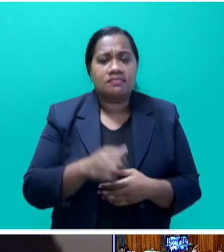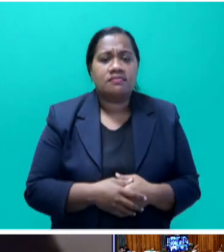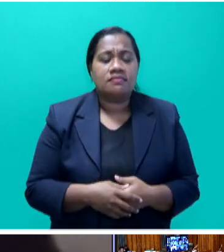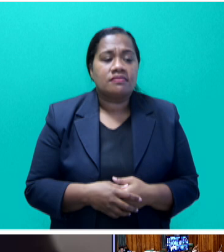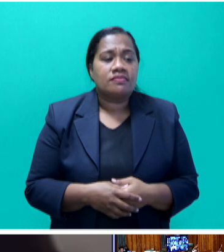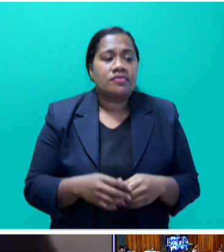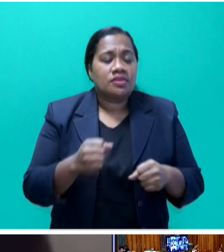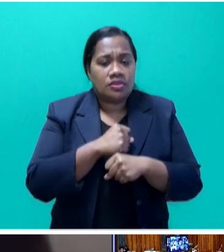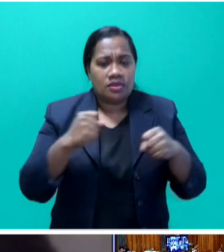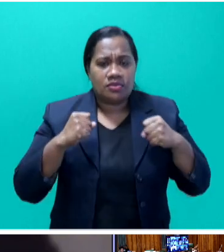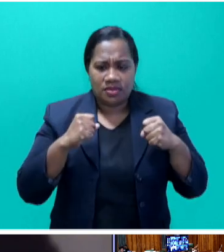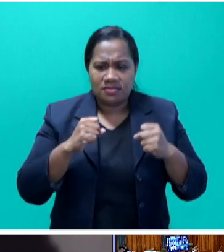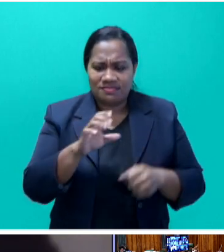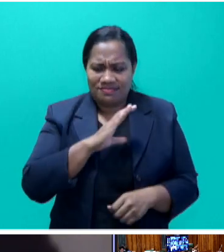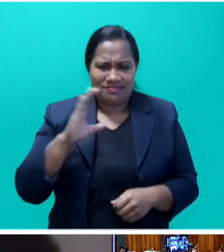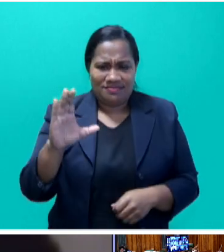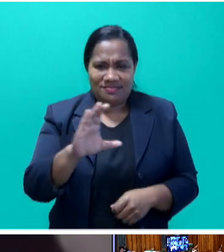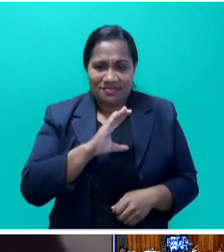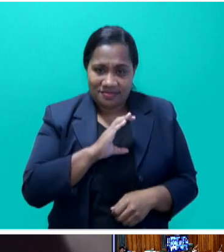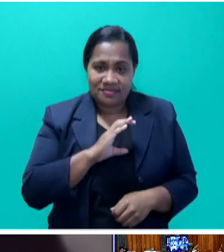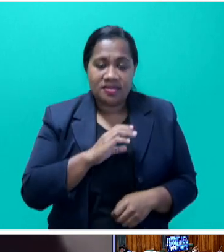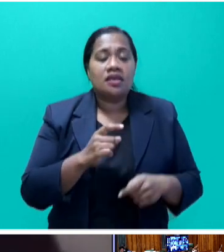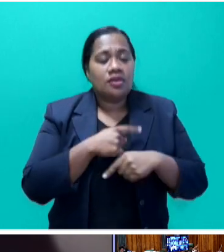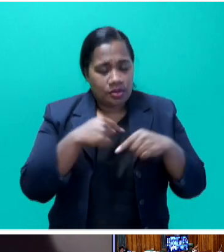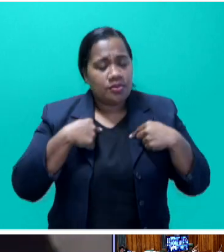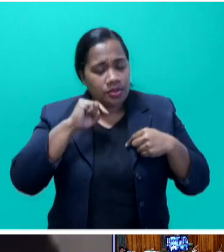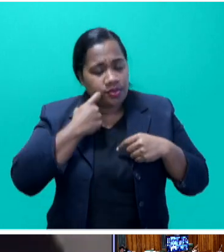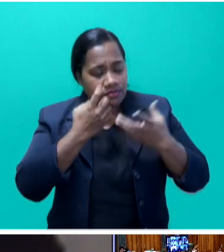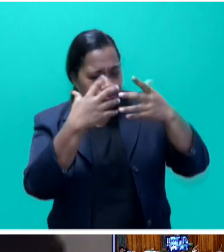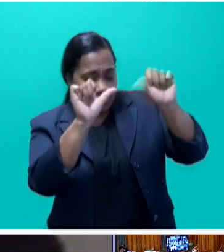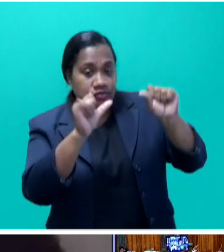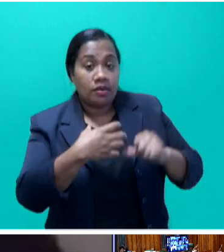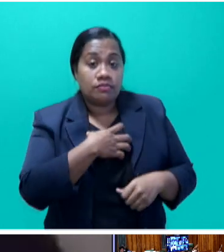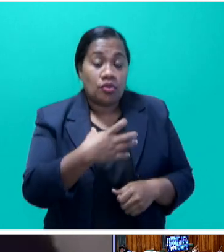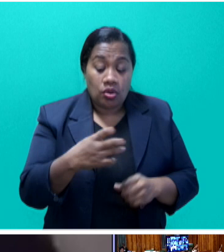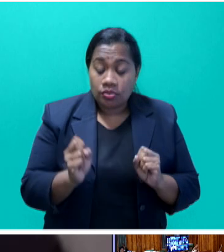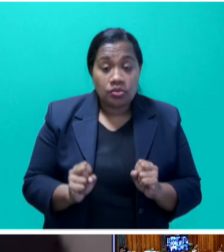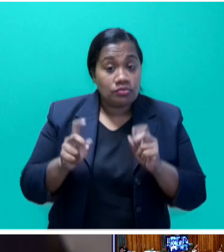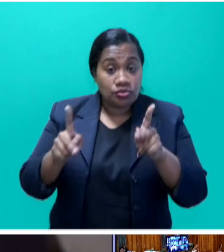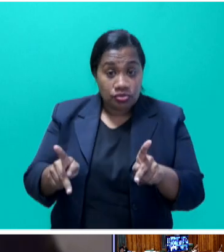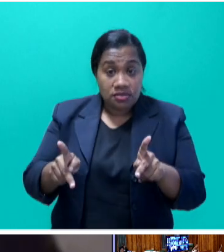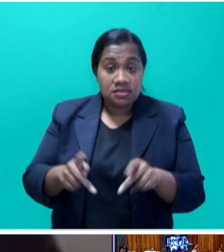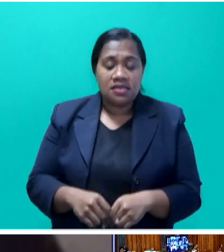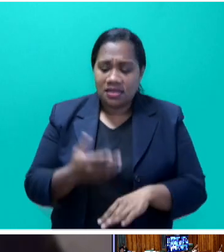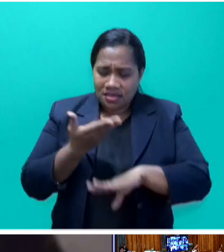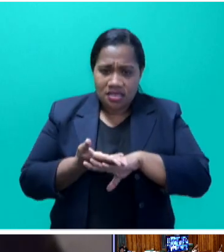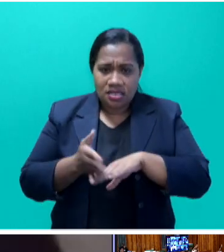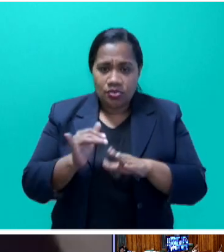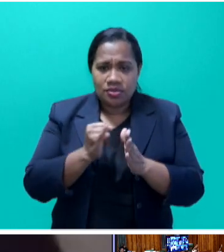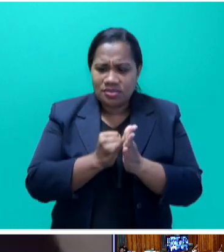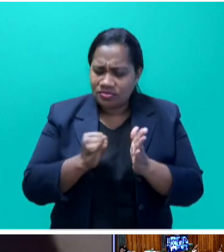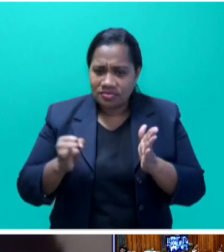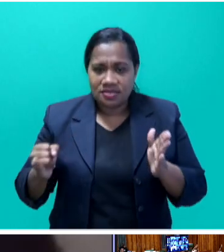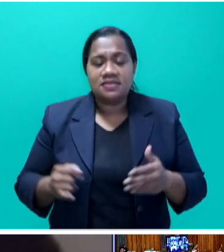to earn a livelihood. In fact, we will achieve much more with the opportunities and new industries emerging from